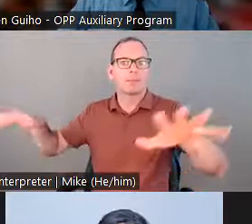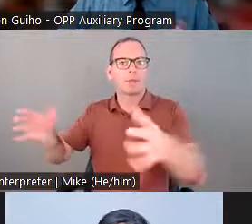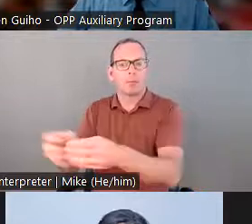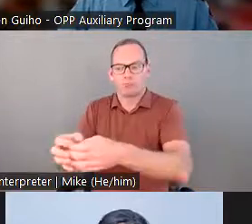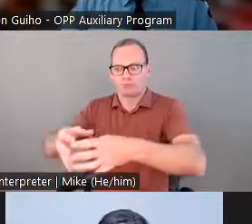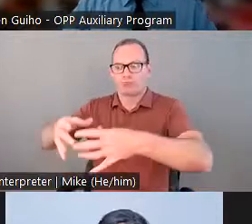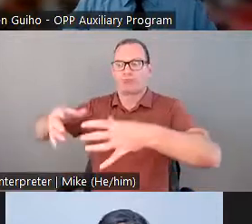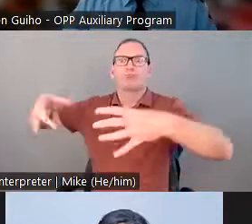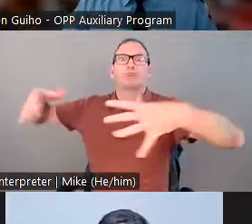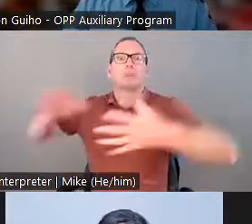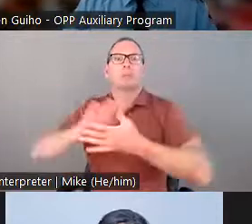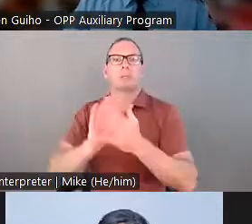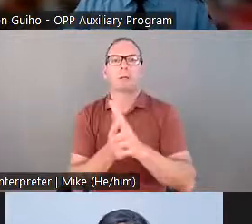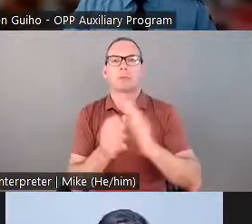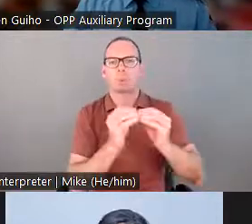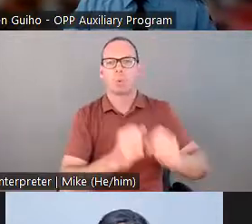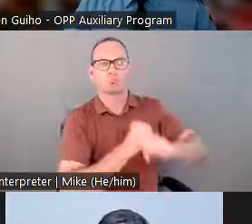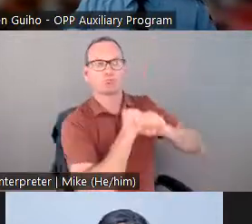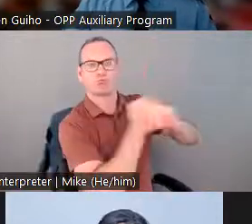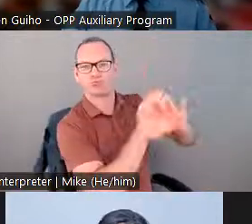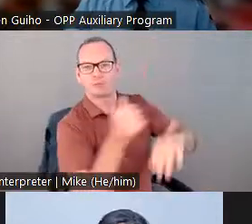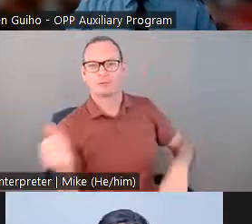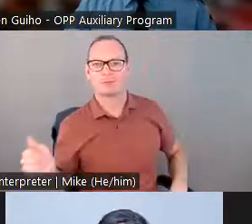helps people understand, what to look out for. It